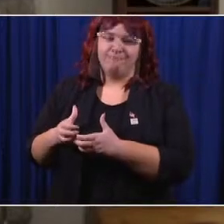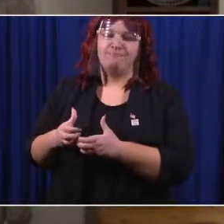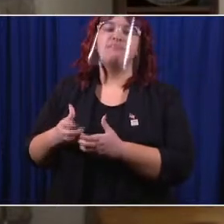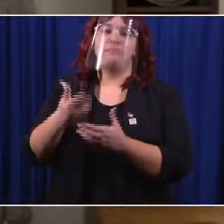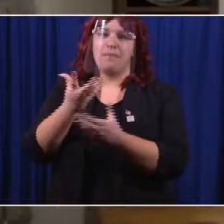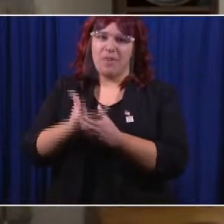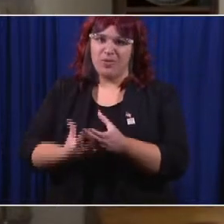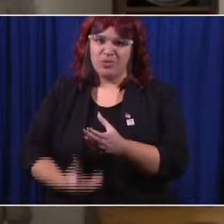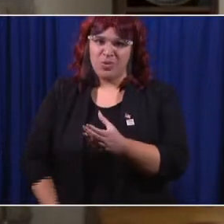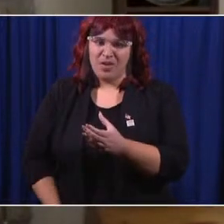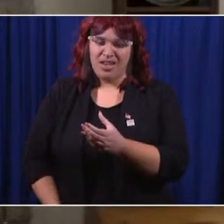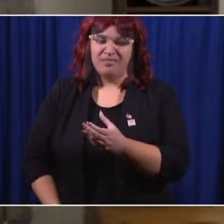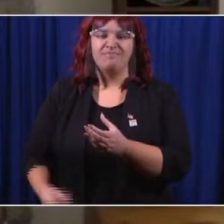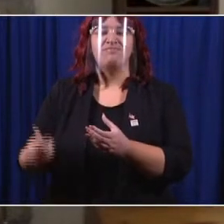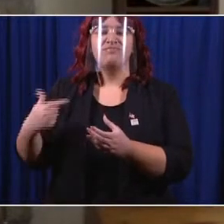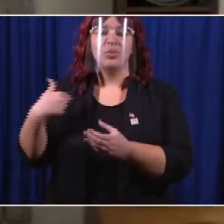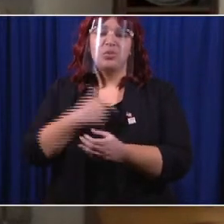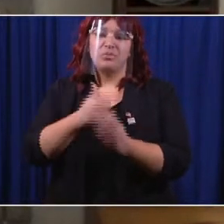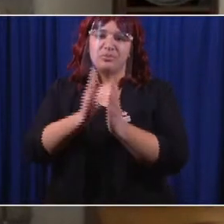both families.